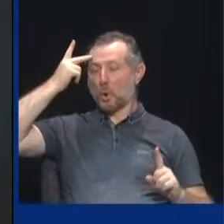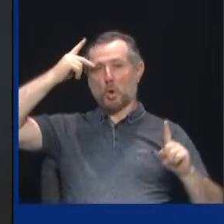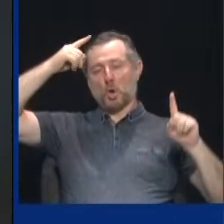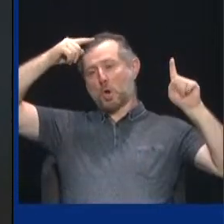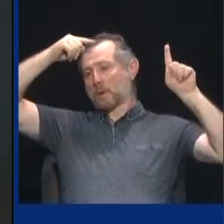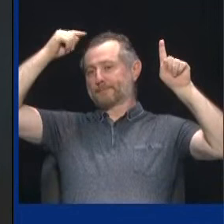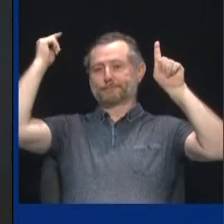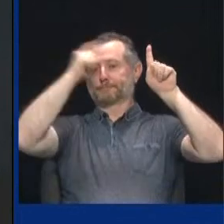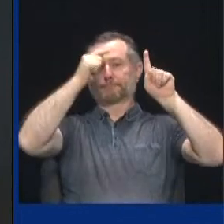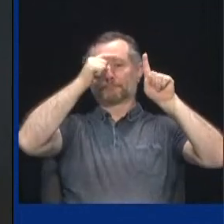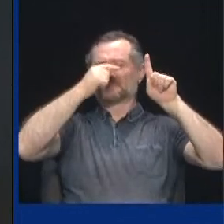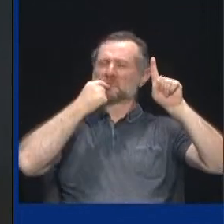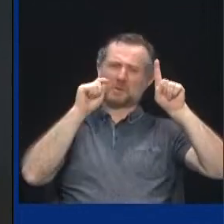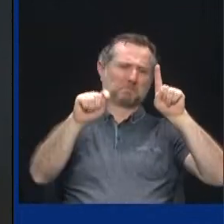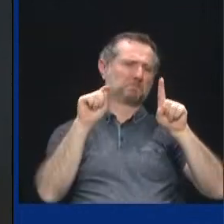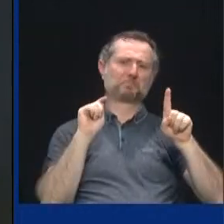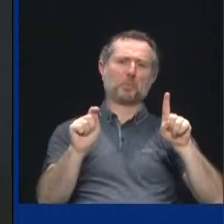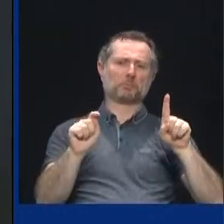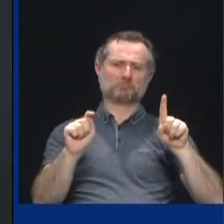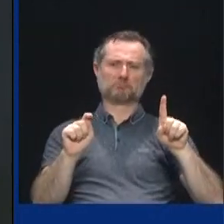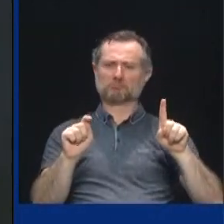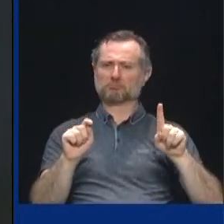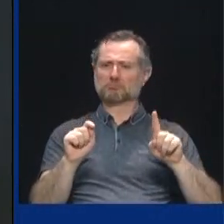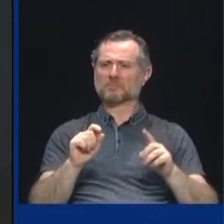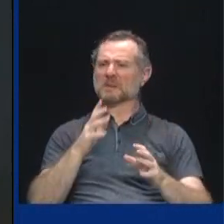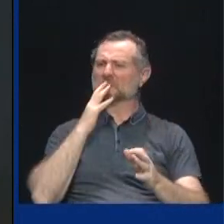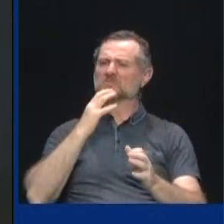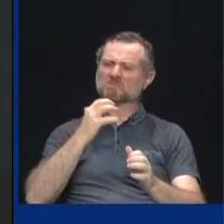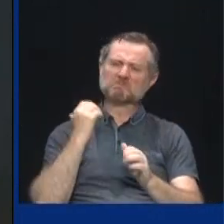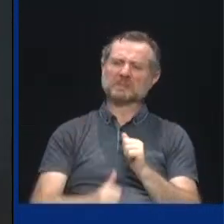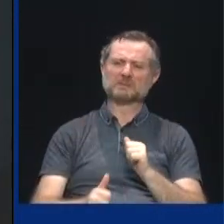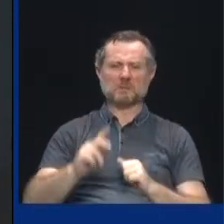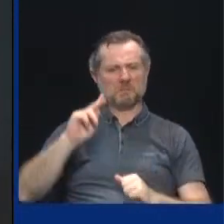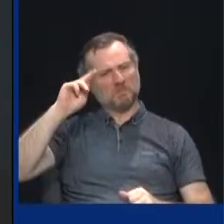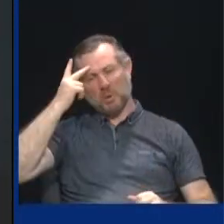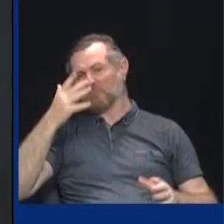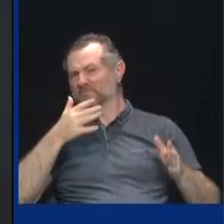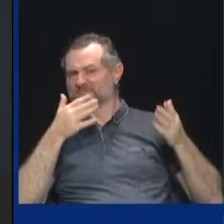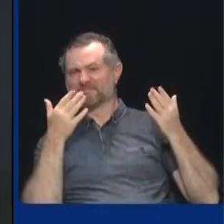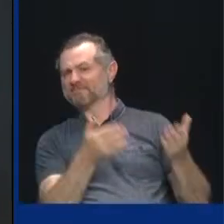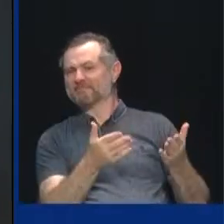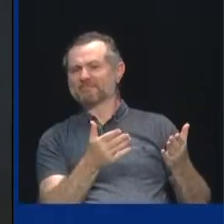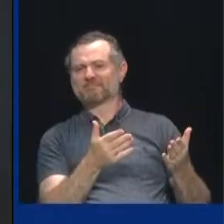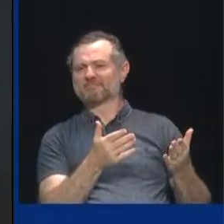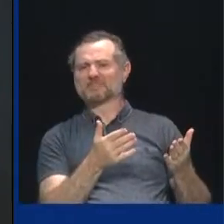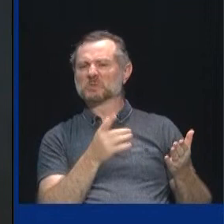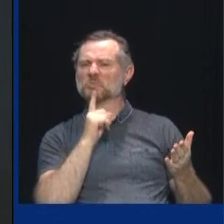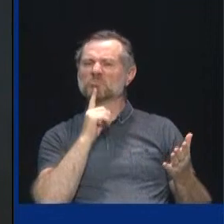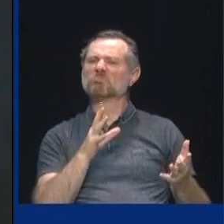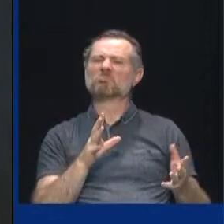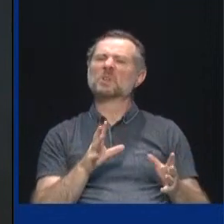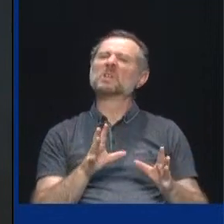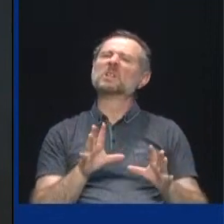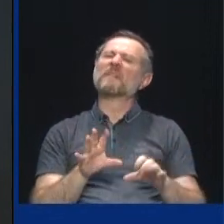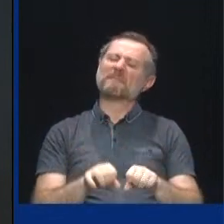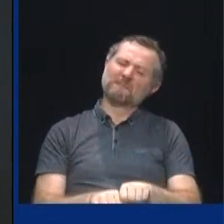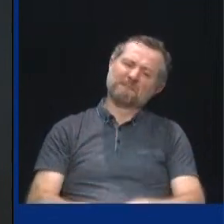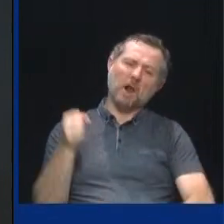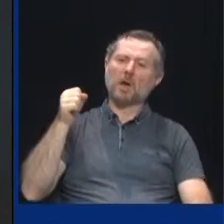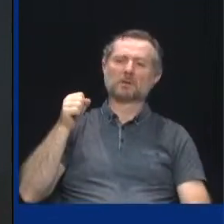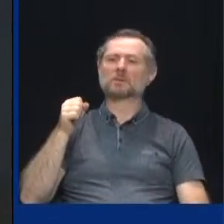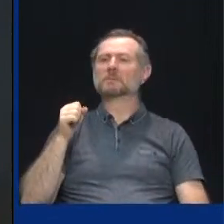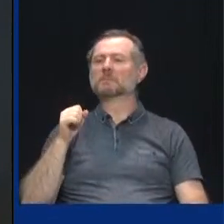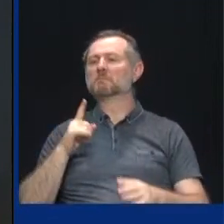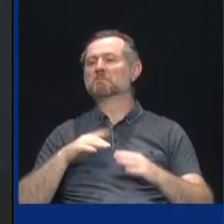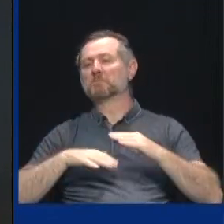It was toxic politics. It violated the basic concept